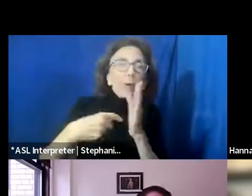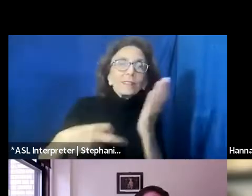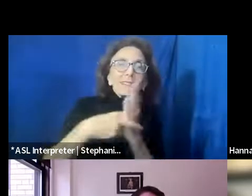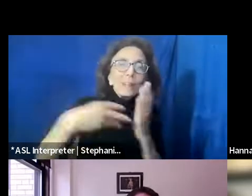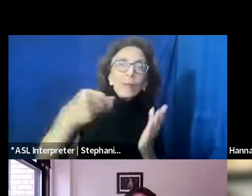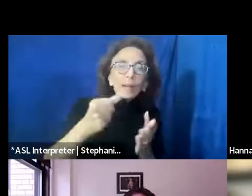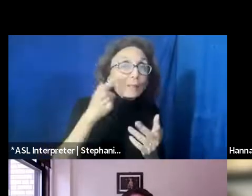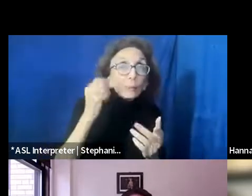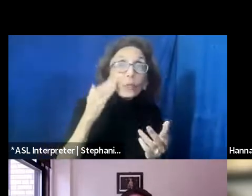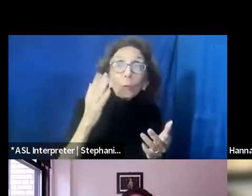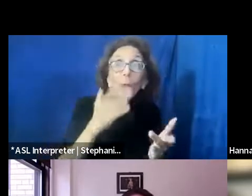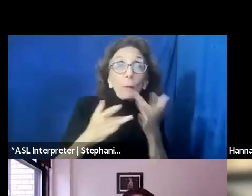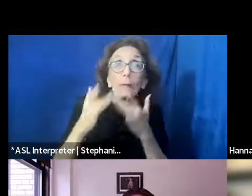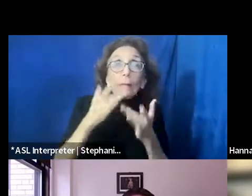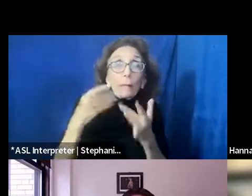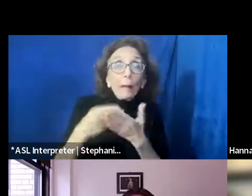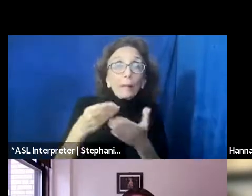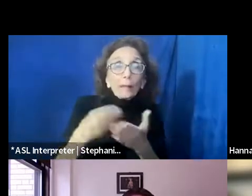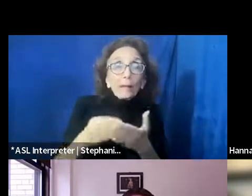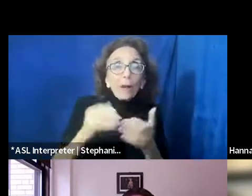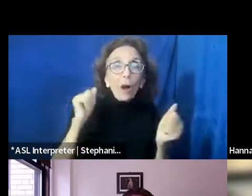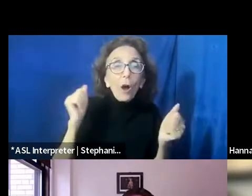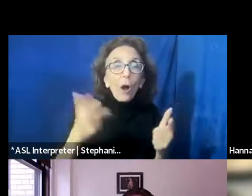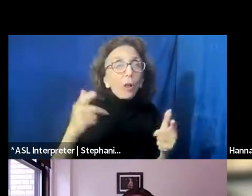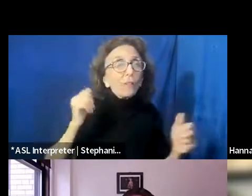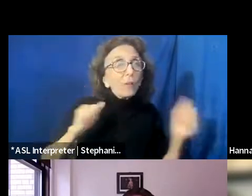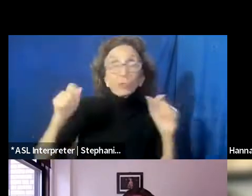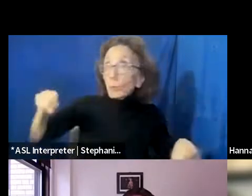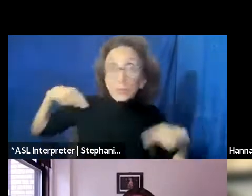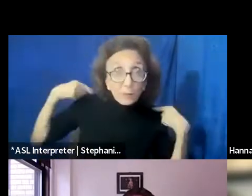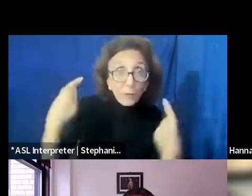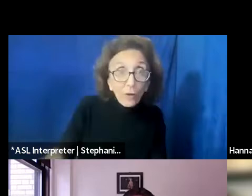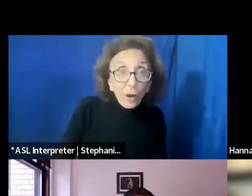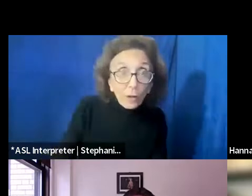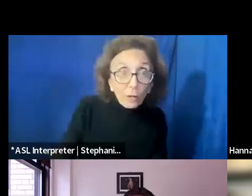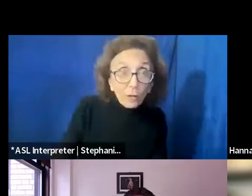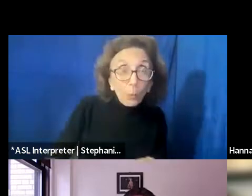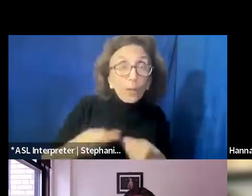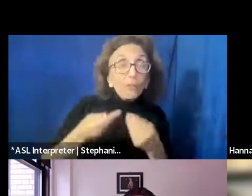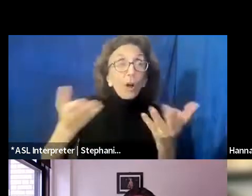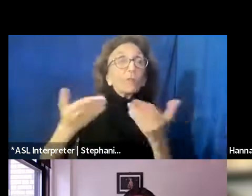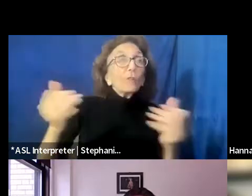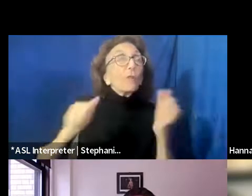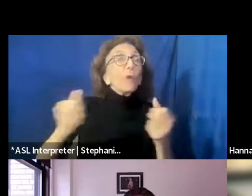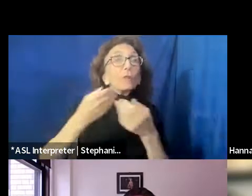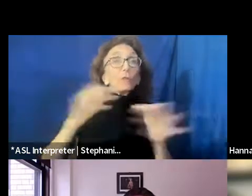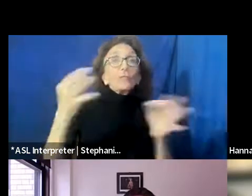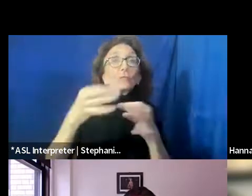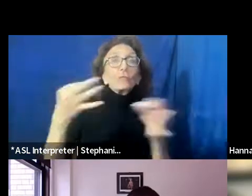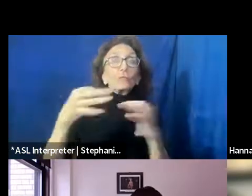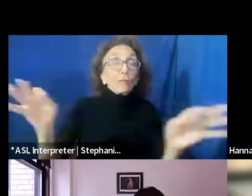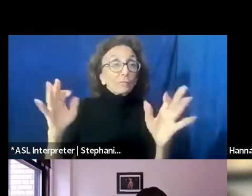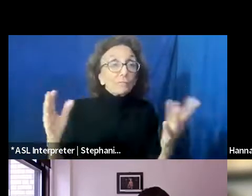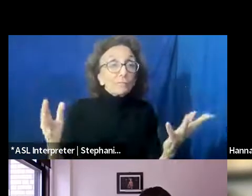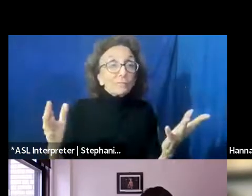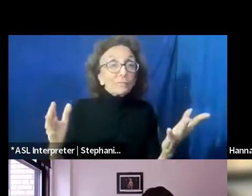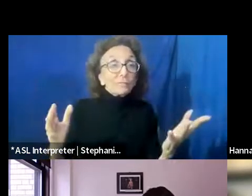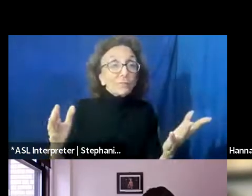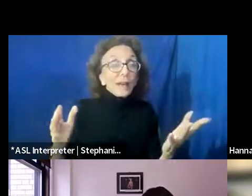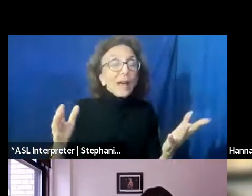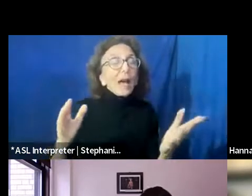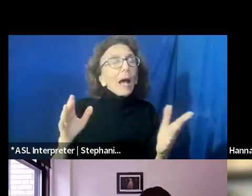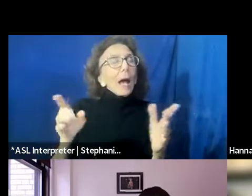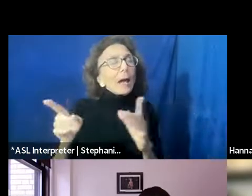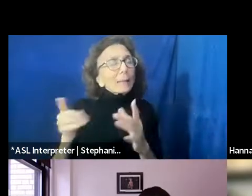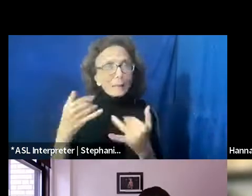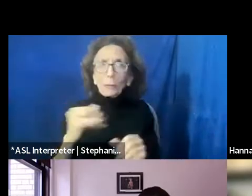monetary constraints. And all of our public performances since then have been free, which is risky in that, like, so last year,